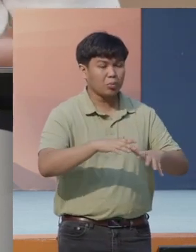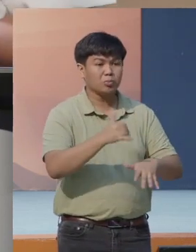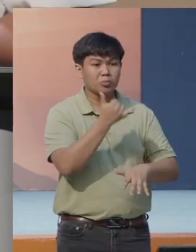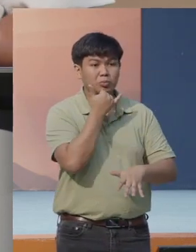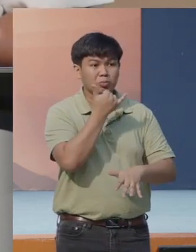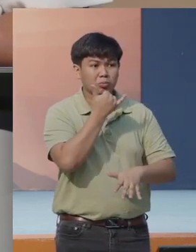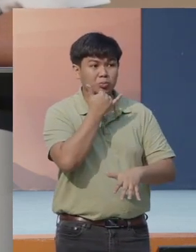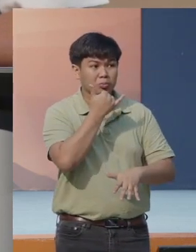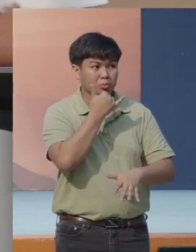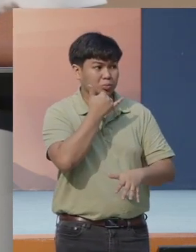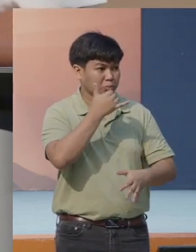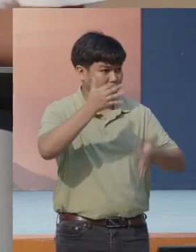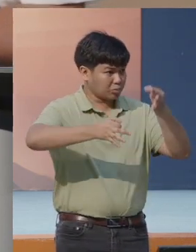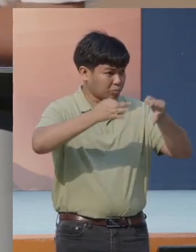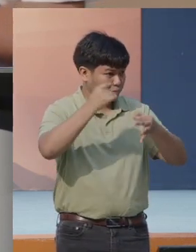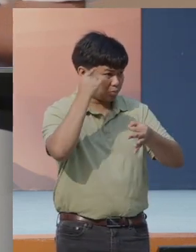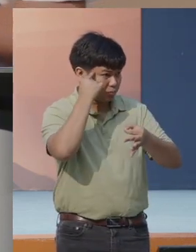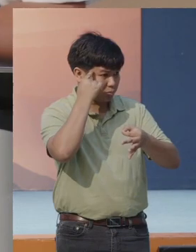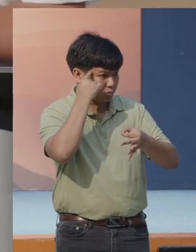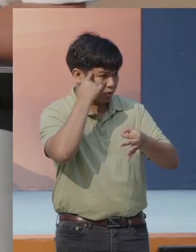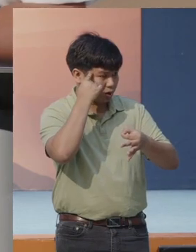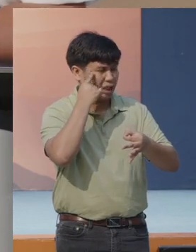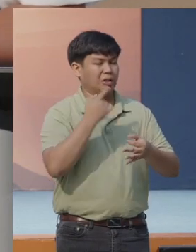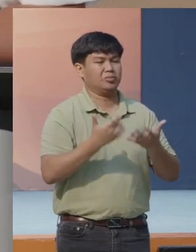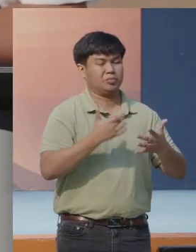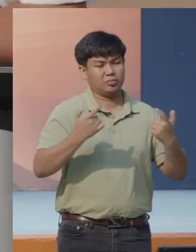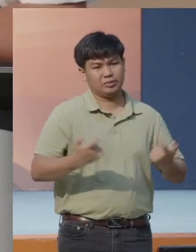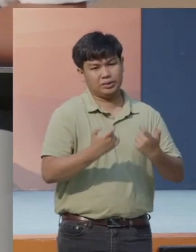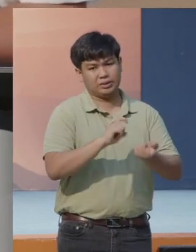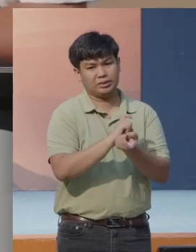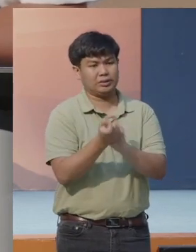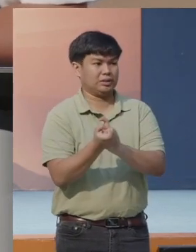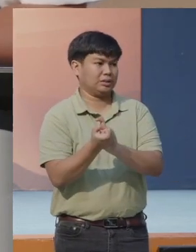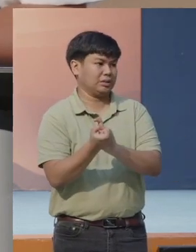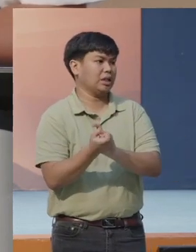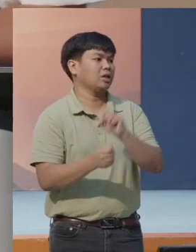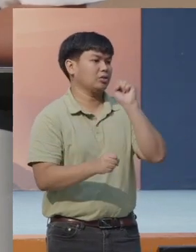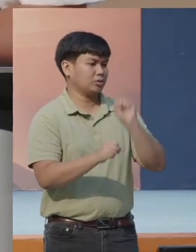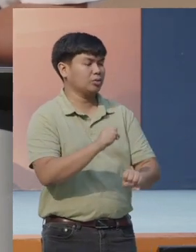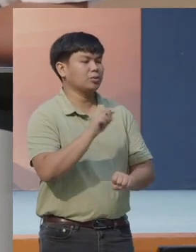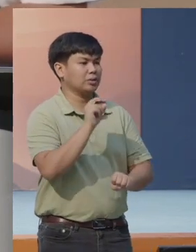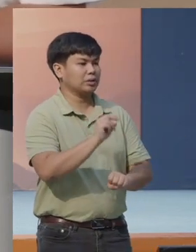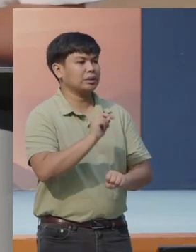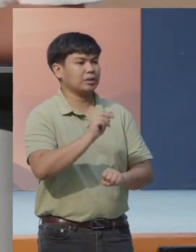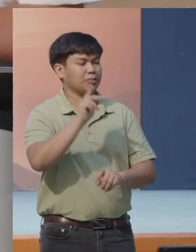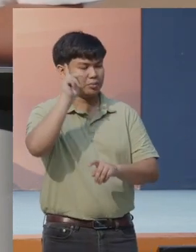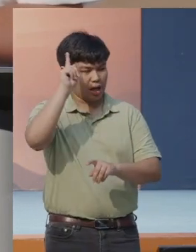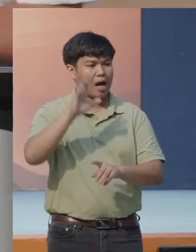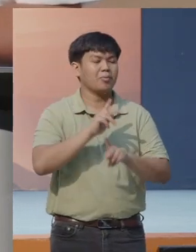din na dito sa research ng iba't iba pang mga